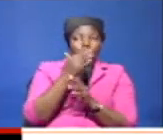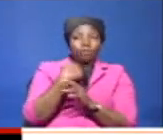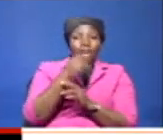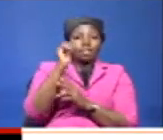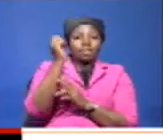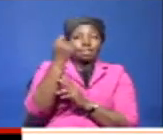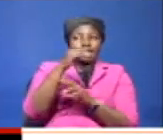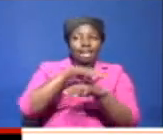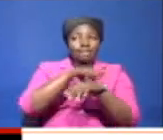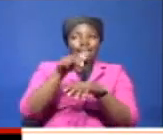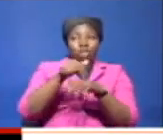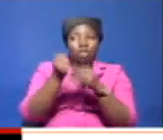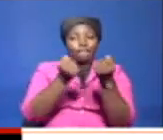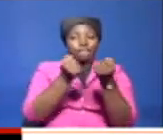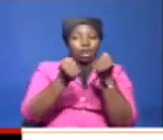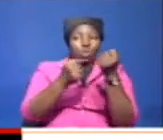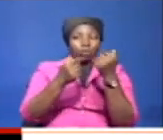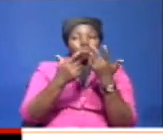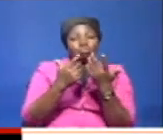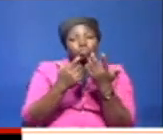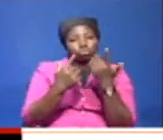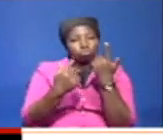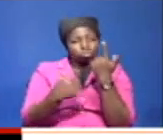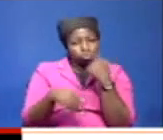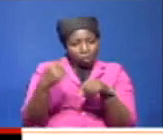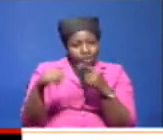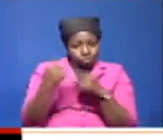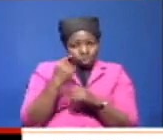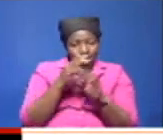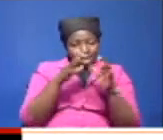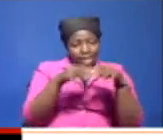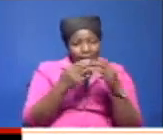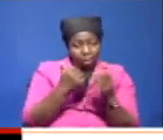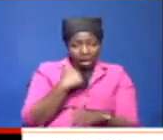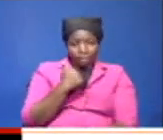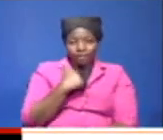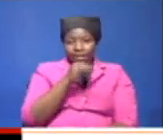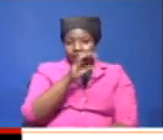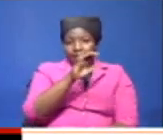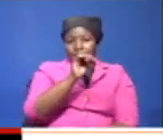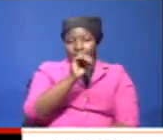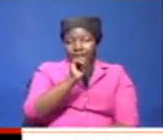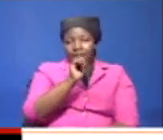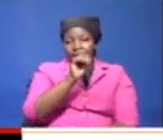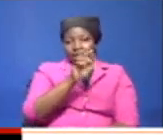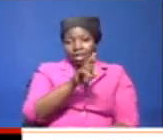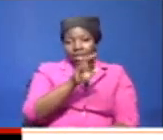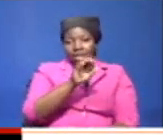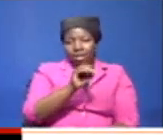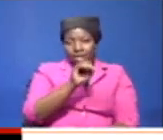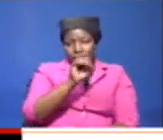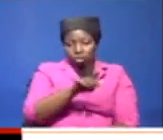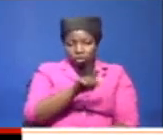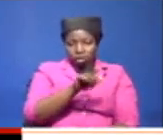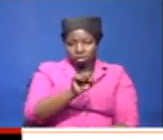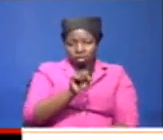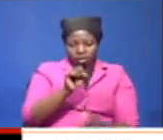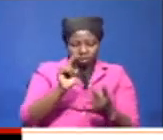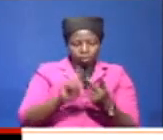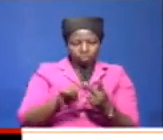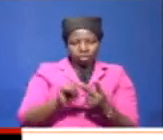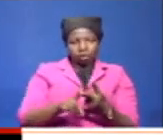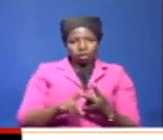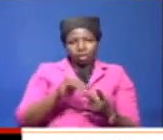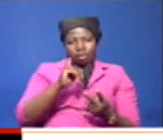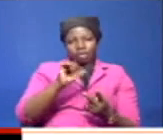National Rally Championship class, and Kigo, we had Carl Tundo there, Isa Amwari, and the